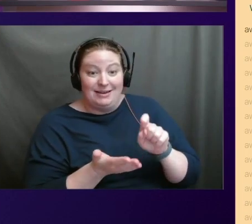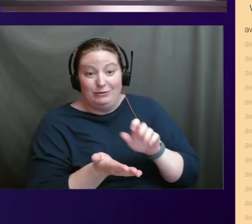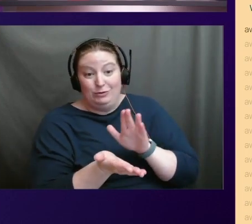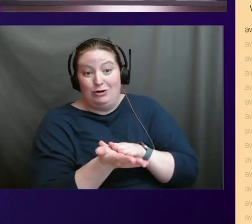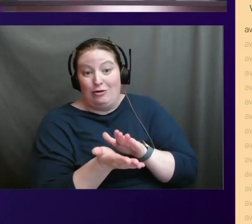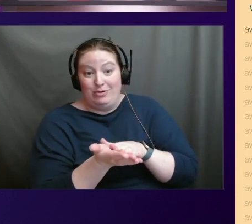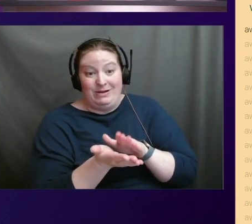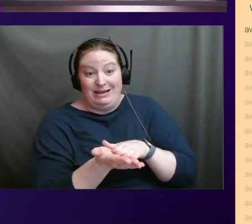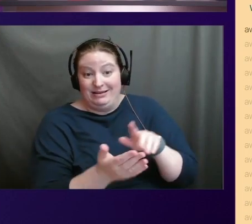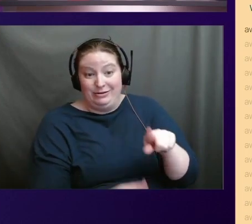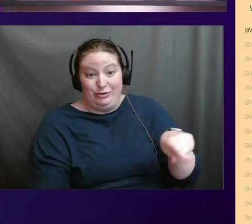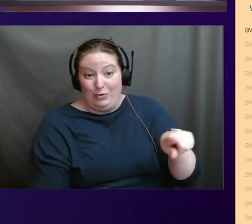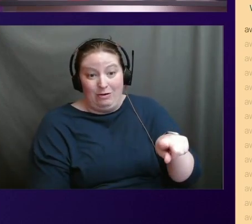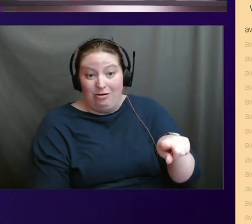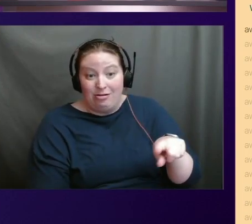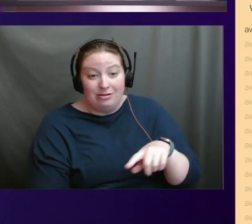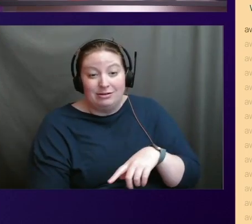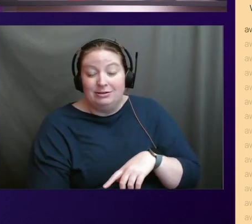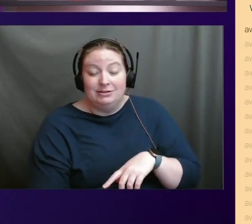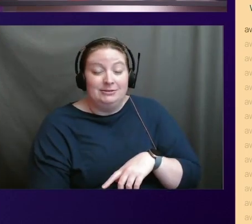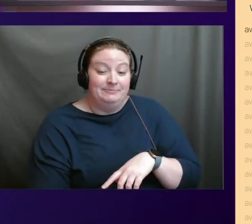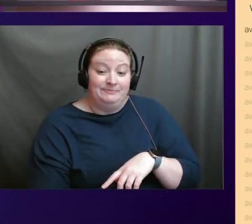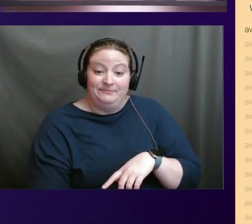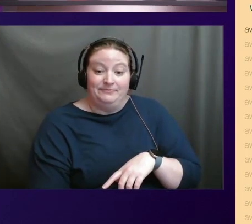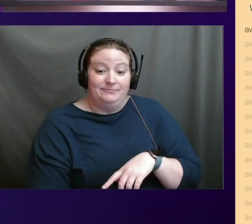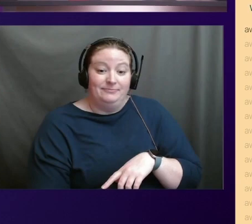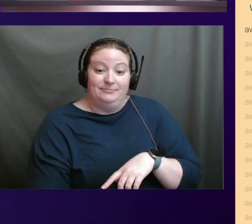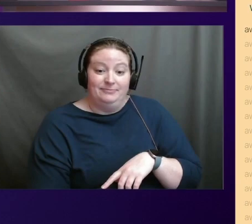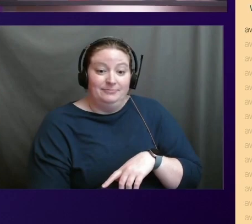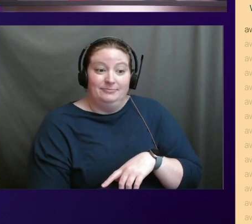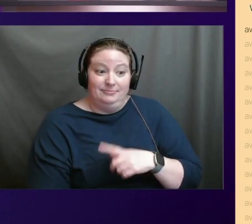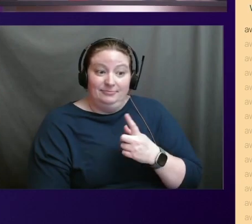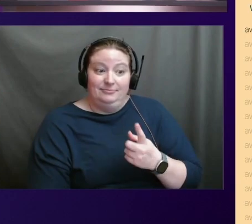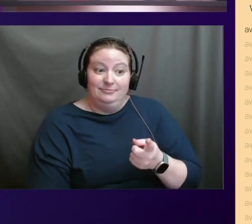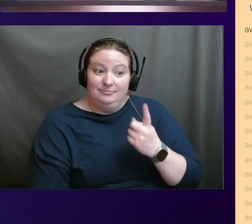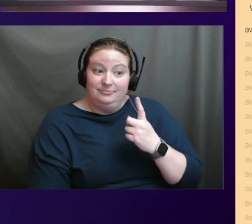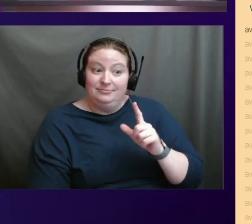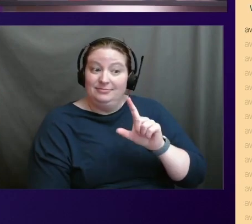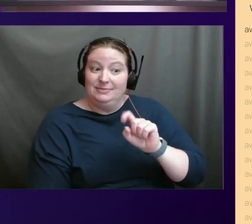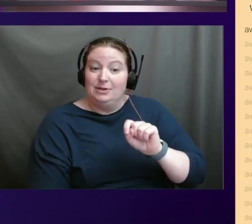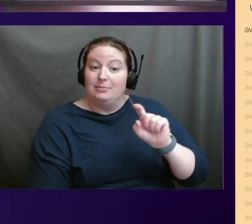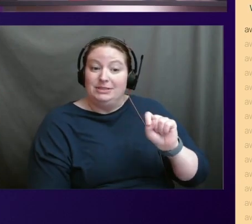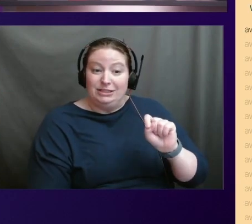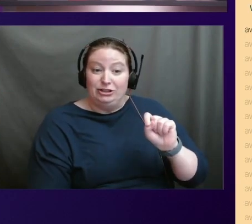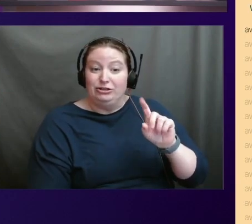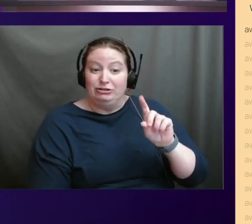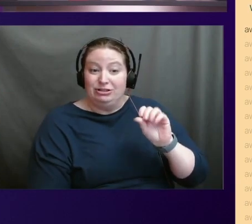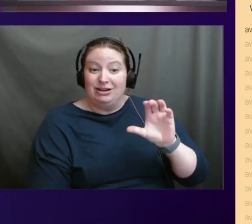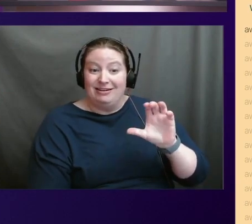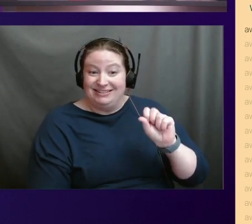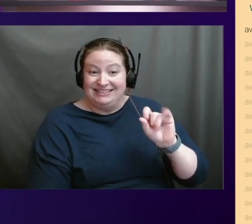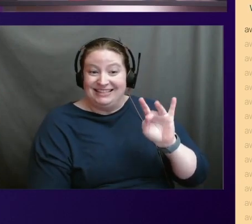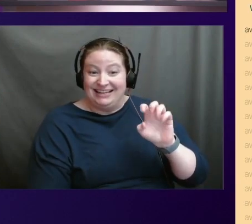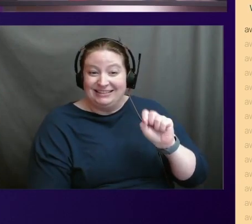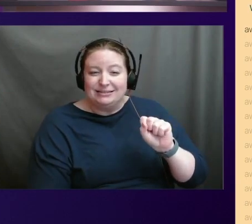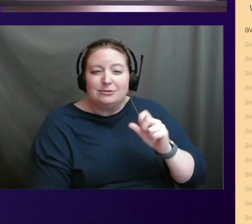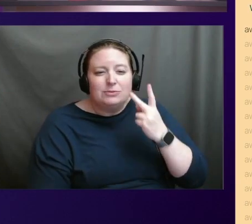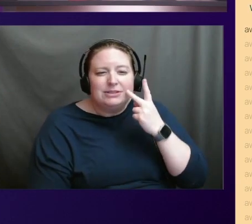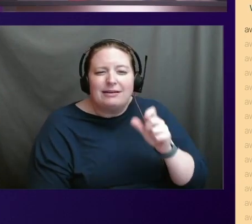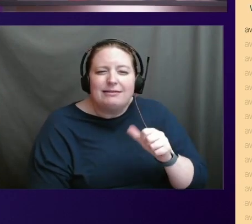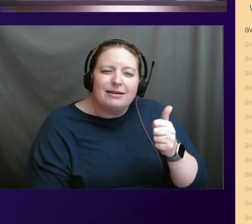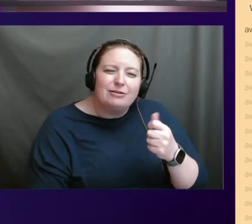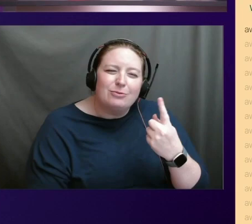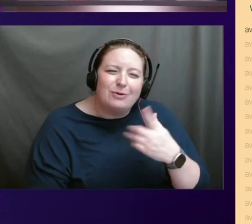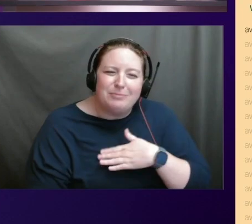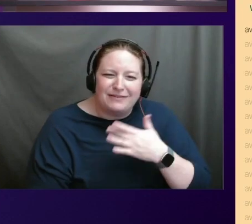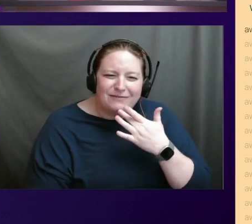it is one of the top tier doc sites in my opinion. We saw another one of my favorites. I mean, not that anybody cares